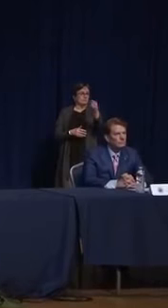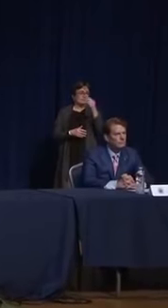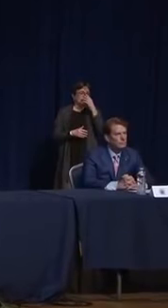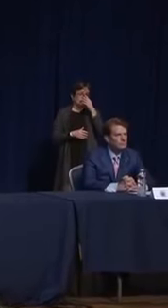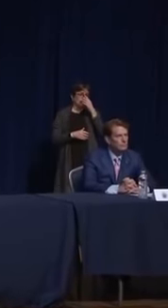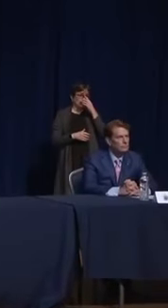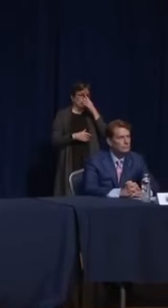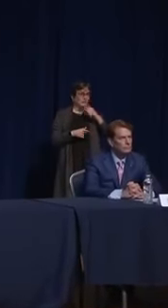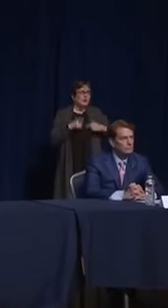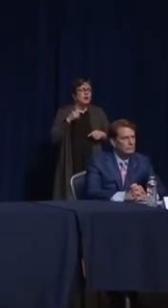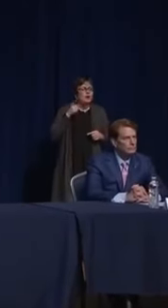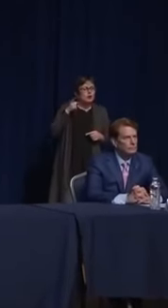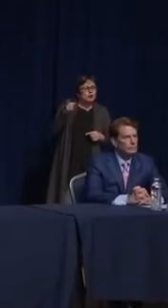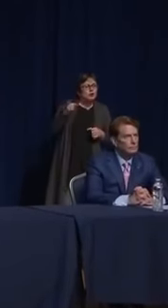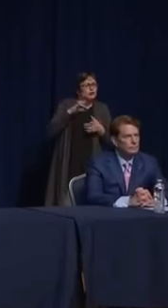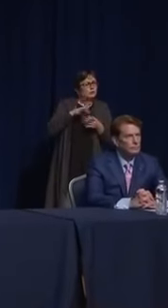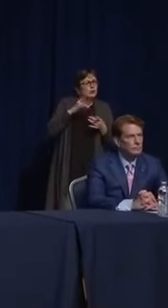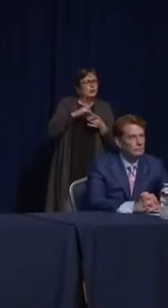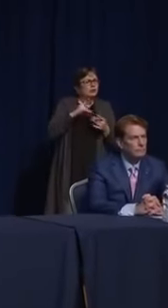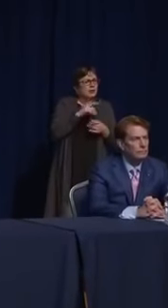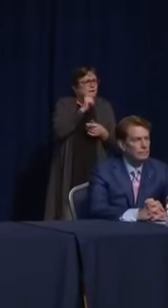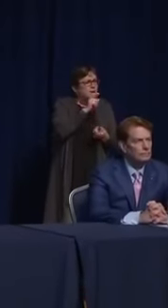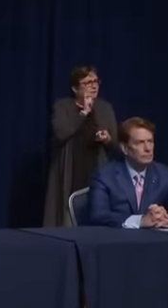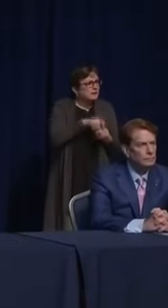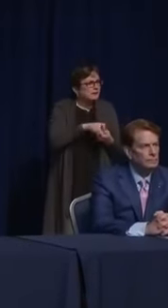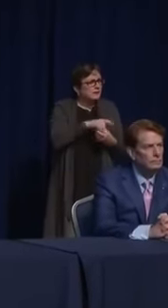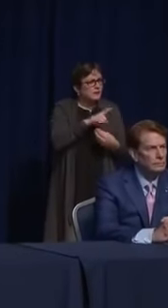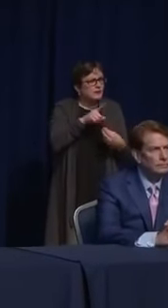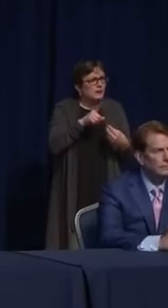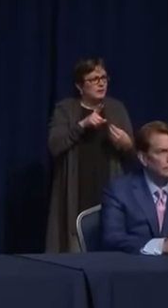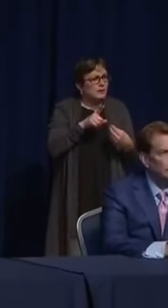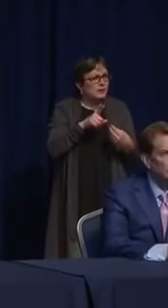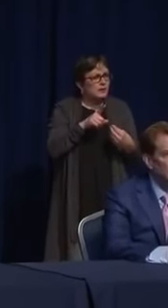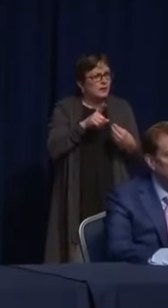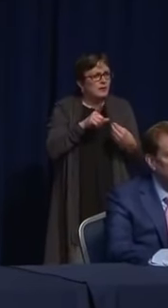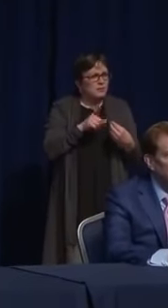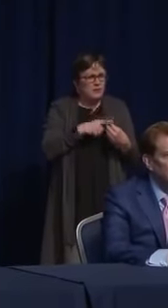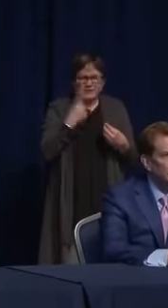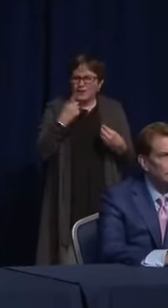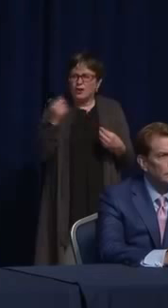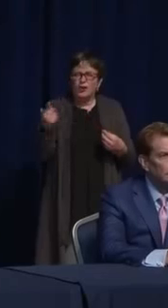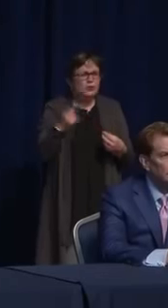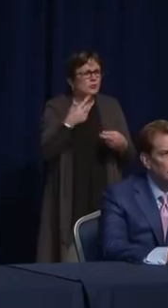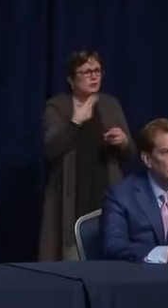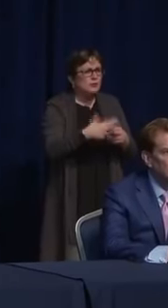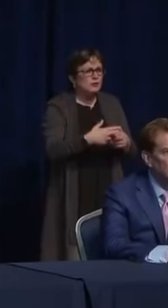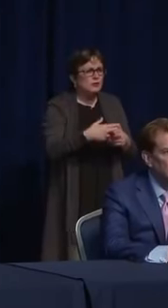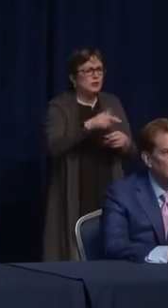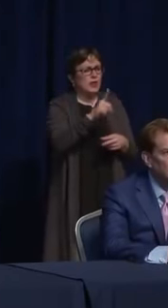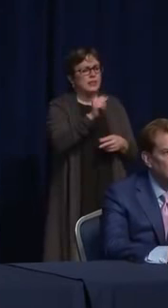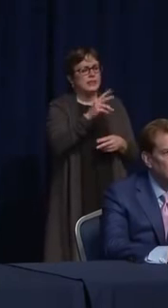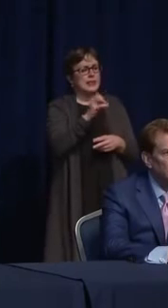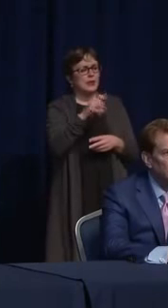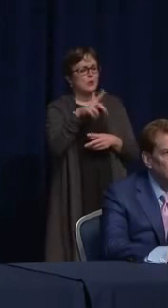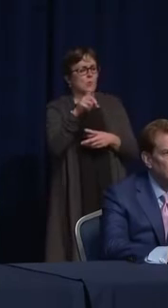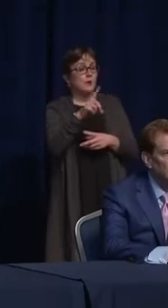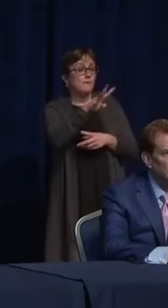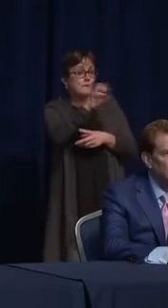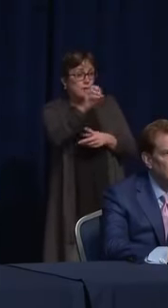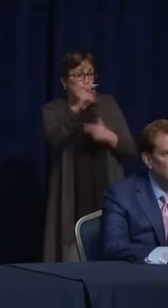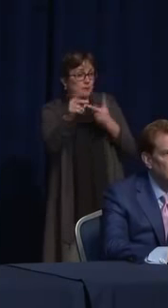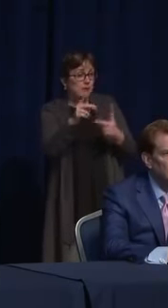you didn't have specific information about, we had heard 40 people had tested positive in Lakewood, but in a greater sense for the